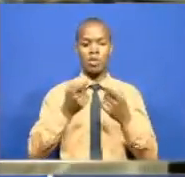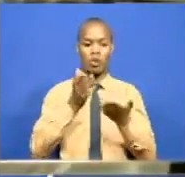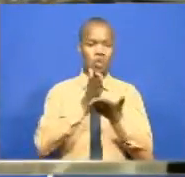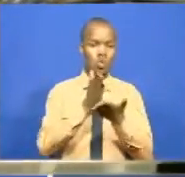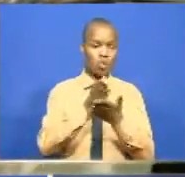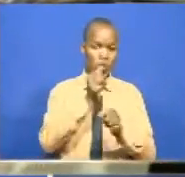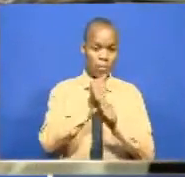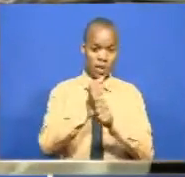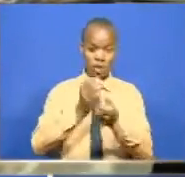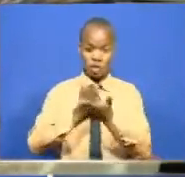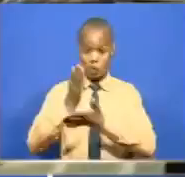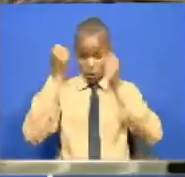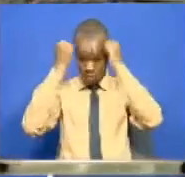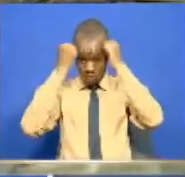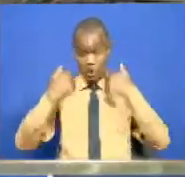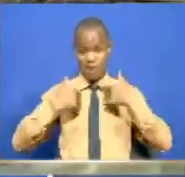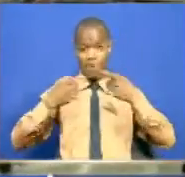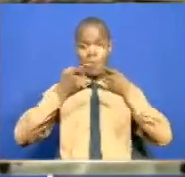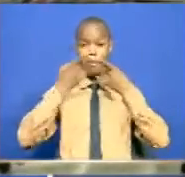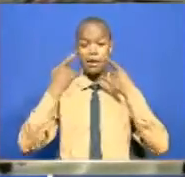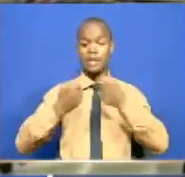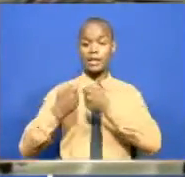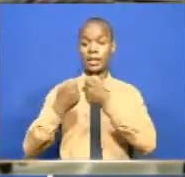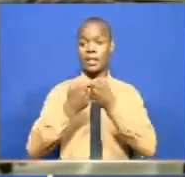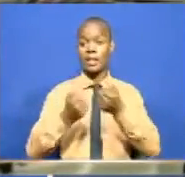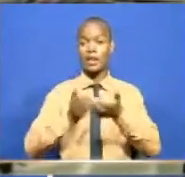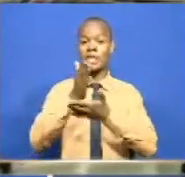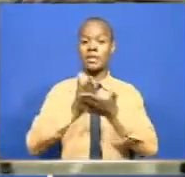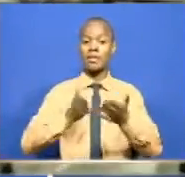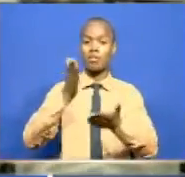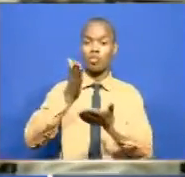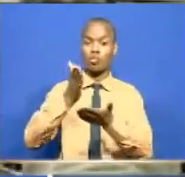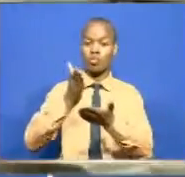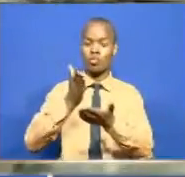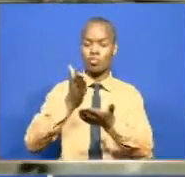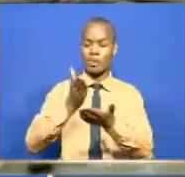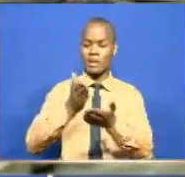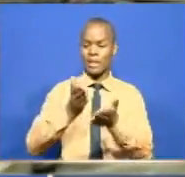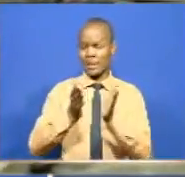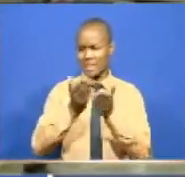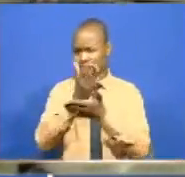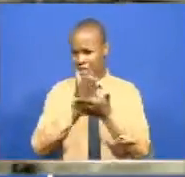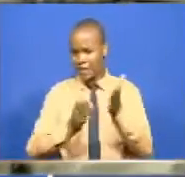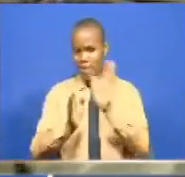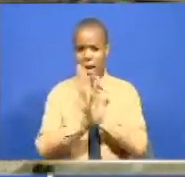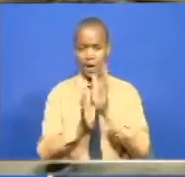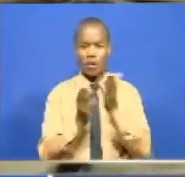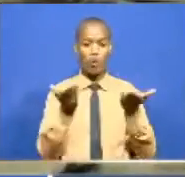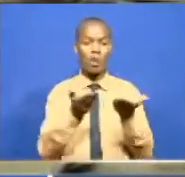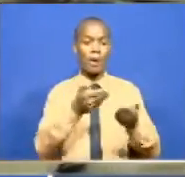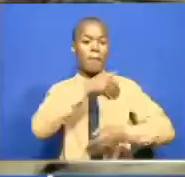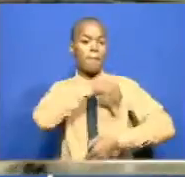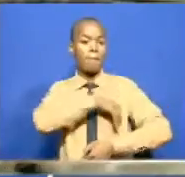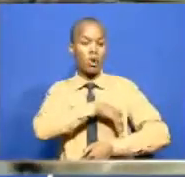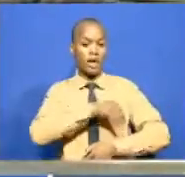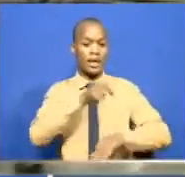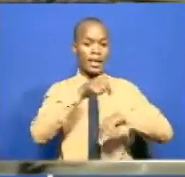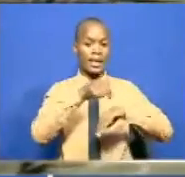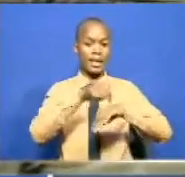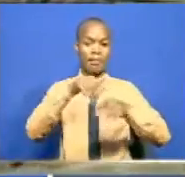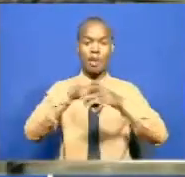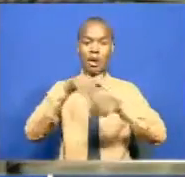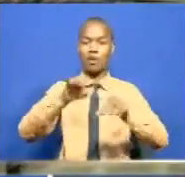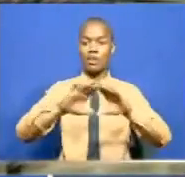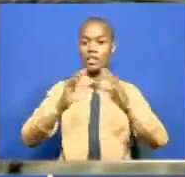to the pupils is also a big challenge. Some of them are putting them in their pockets, and just when they leave the classroom,